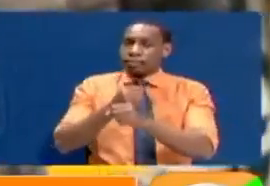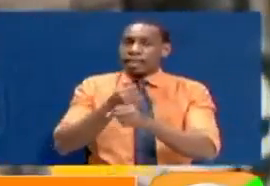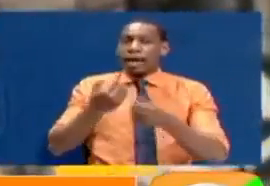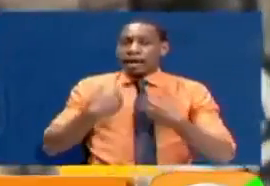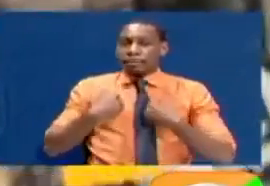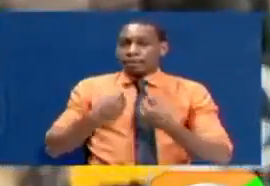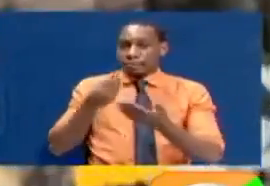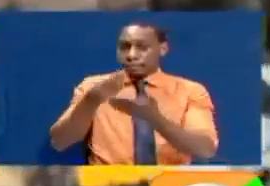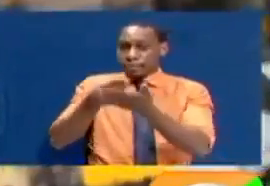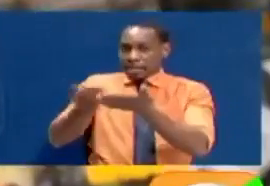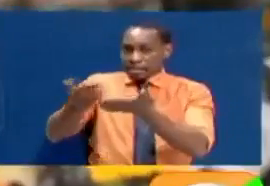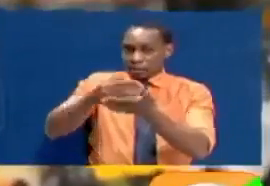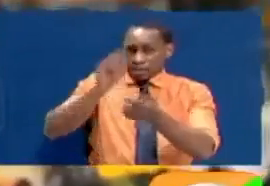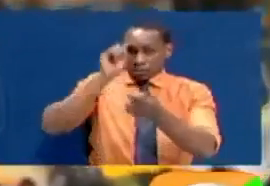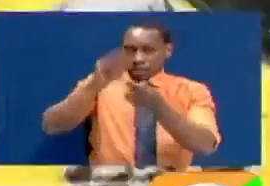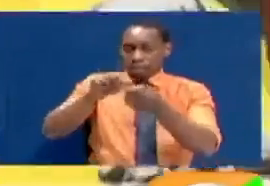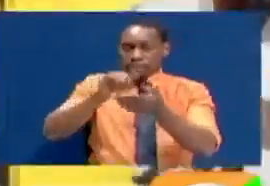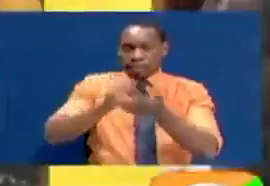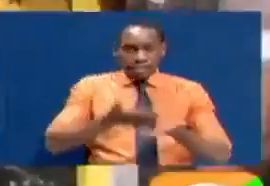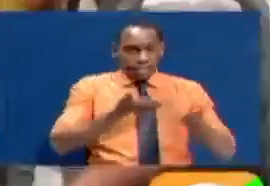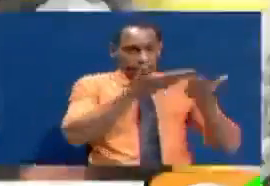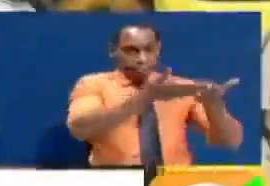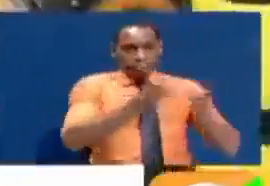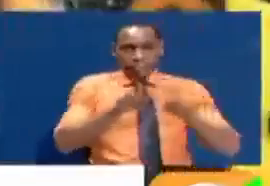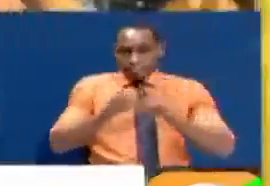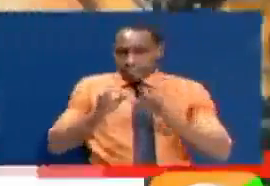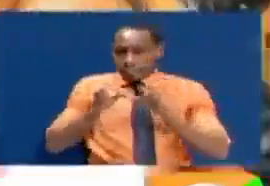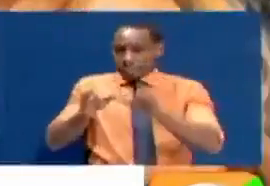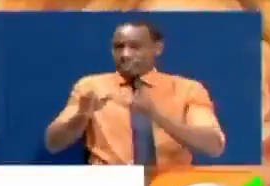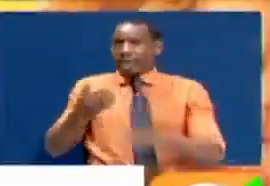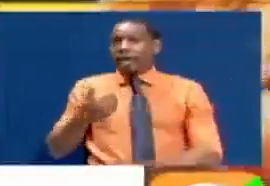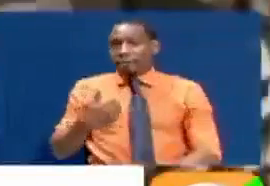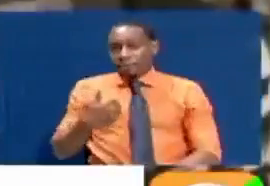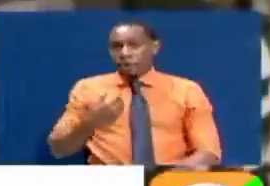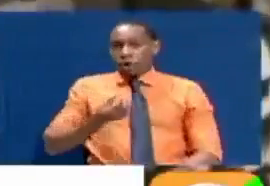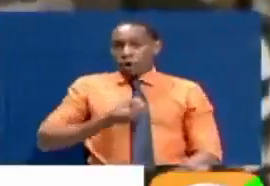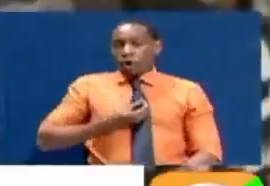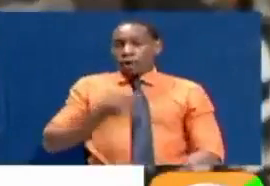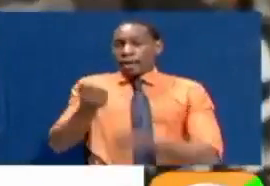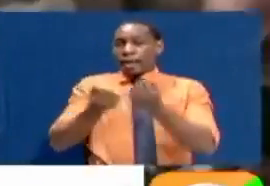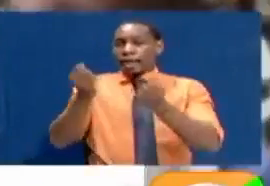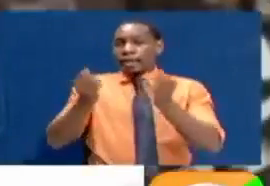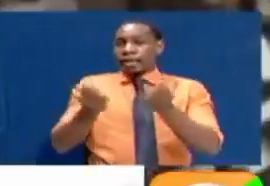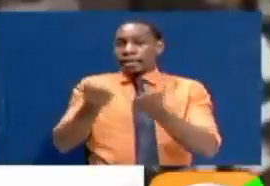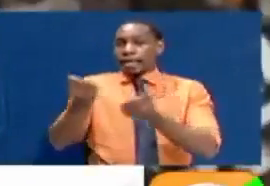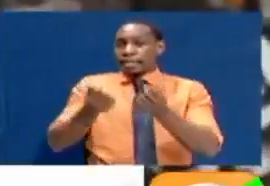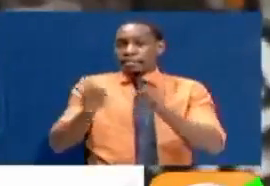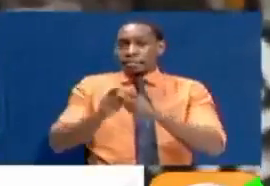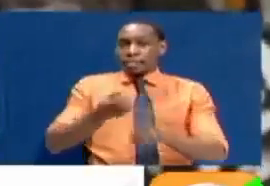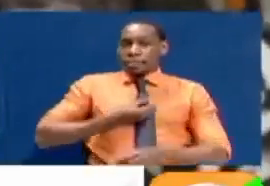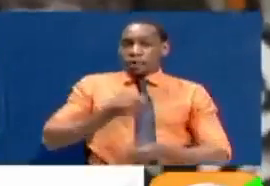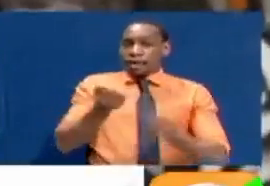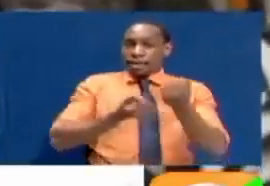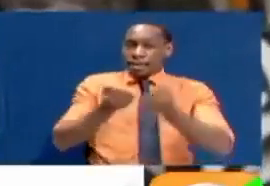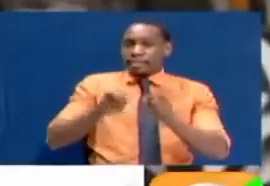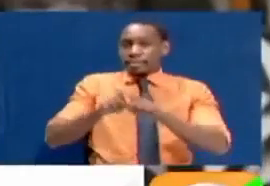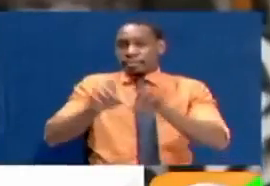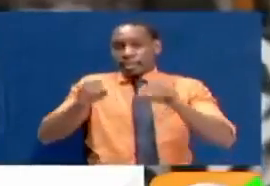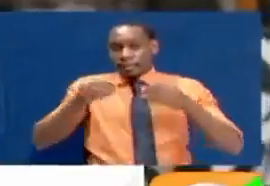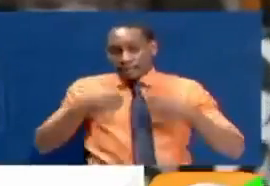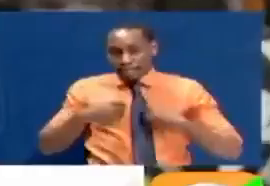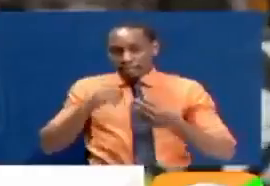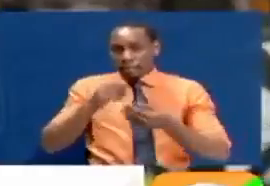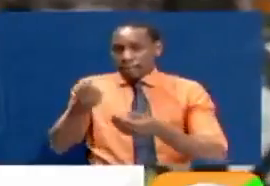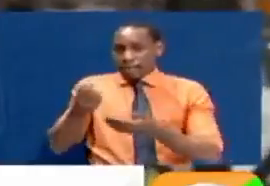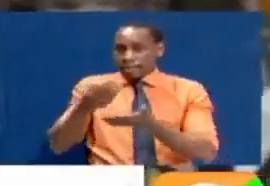Kuna target ile wanapeana ni ile pressure anapewa na mwenye gari. Ni pia wenye magari wakubali na